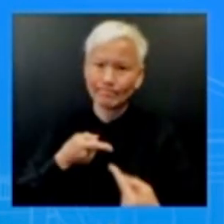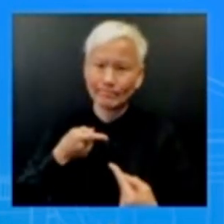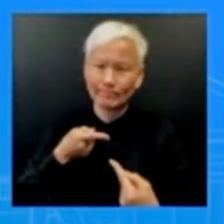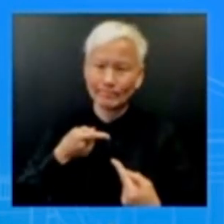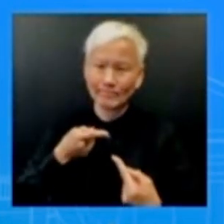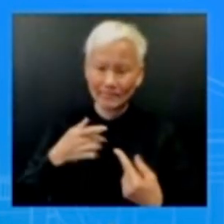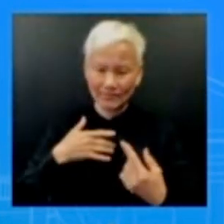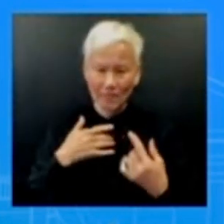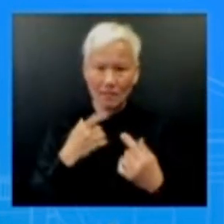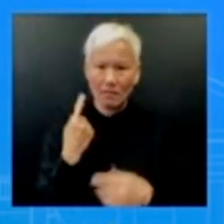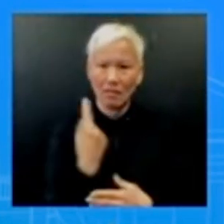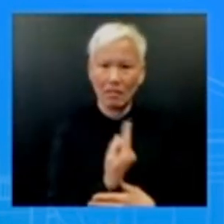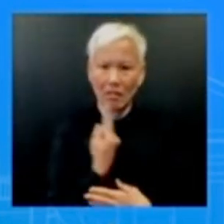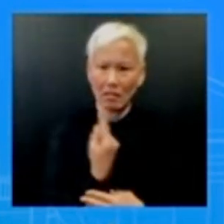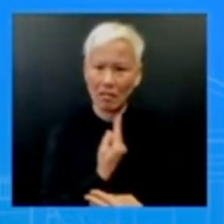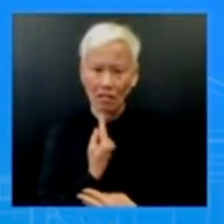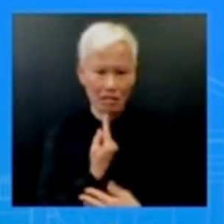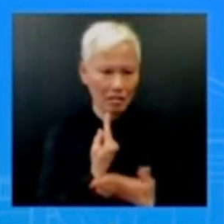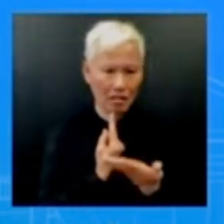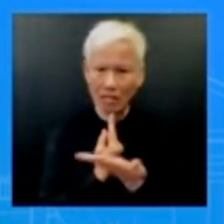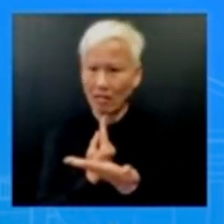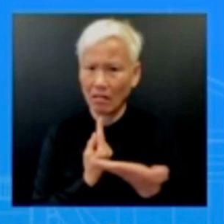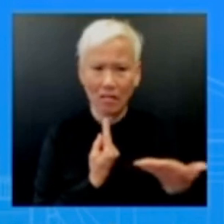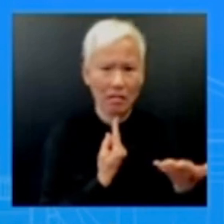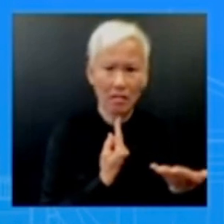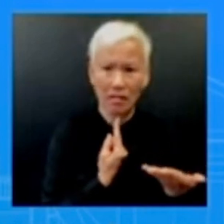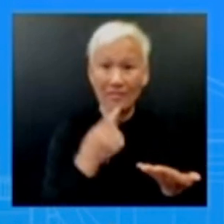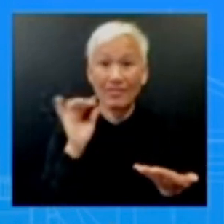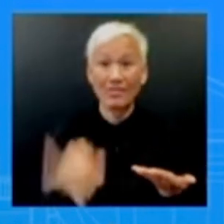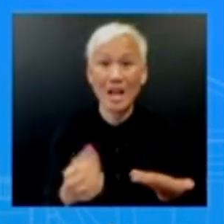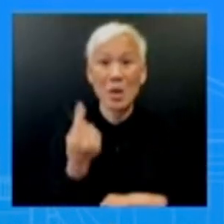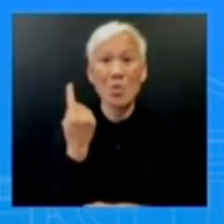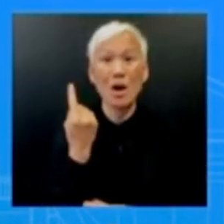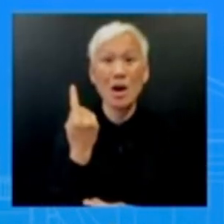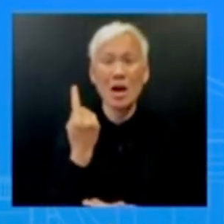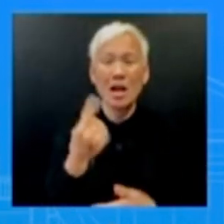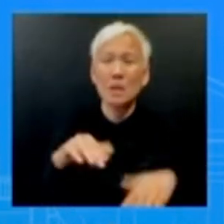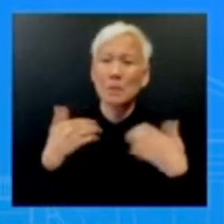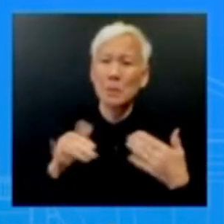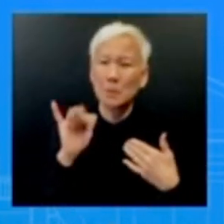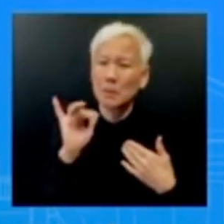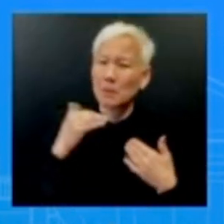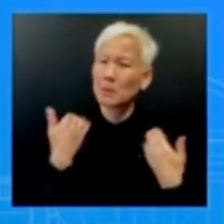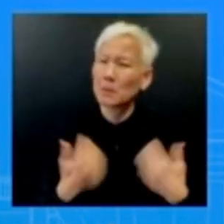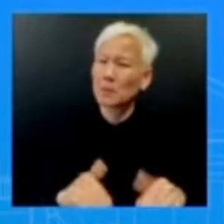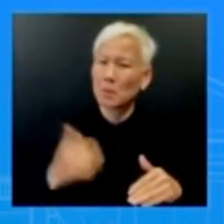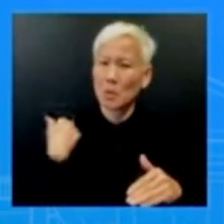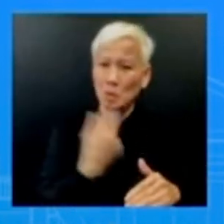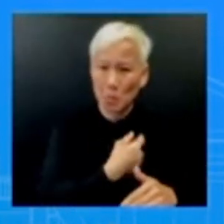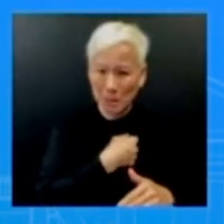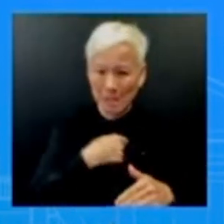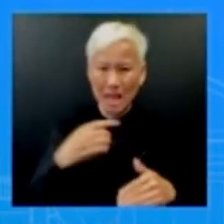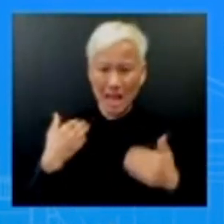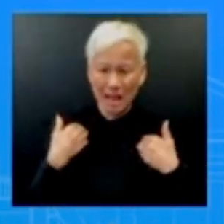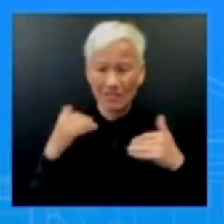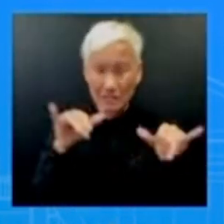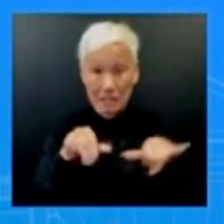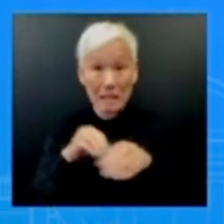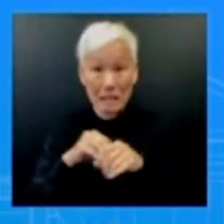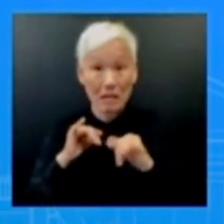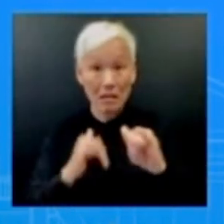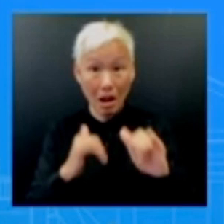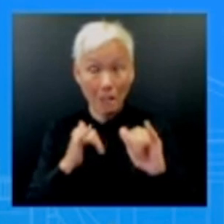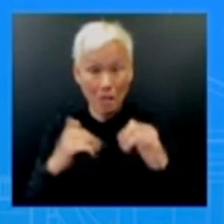alone, right? And it's actually one of the many things that believe it or not, that we all have in common as human beings, right? And